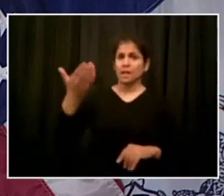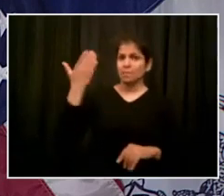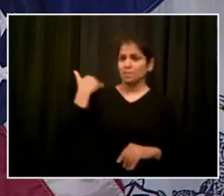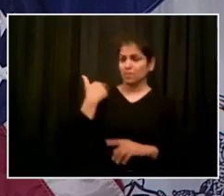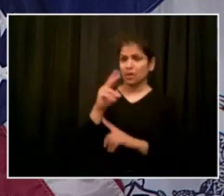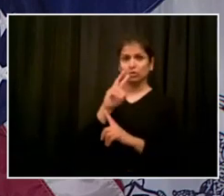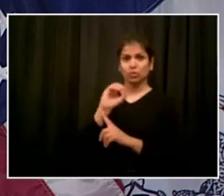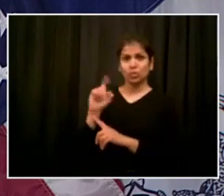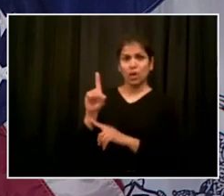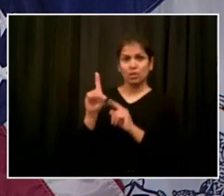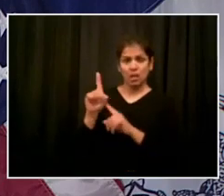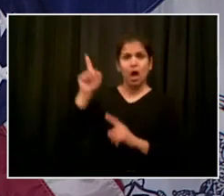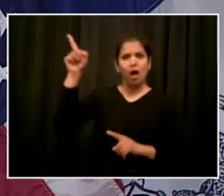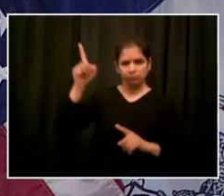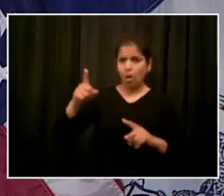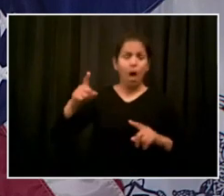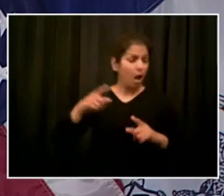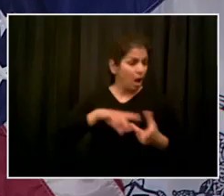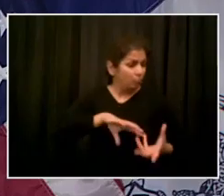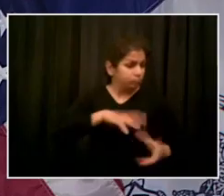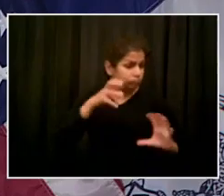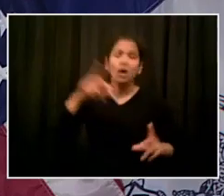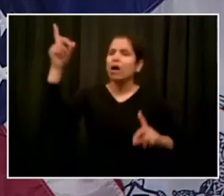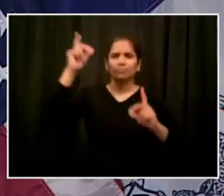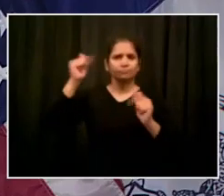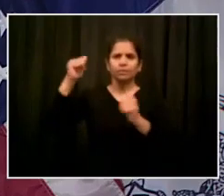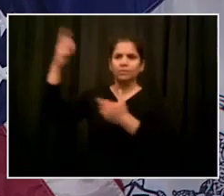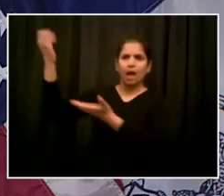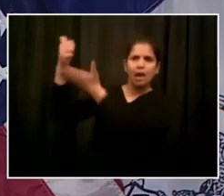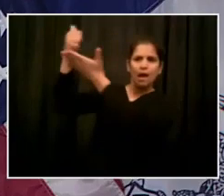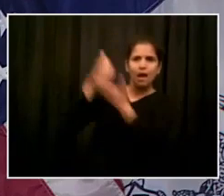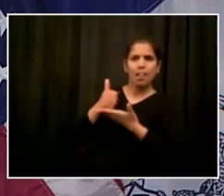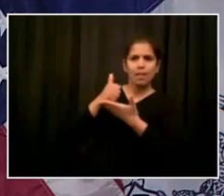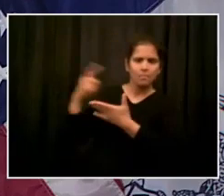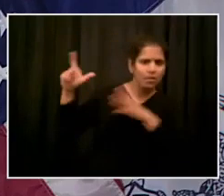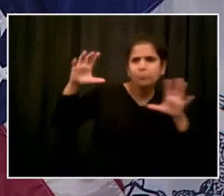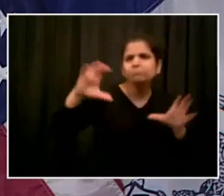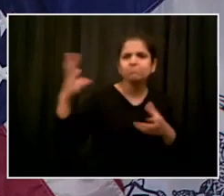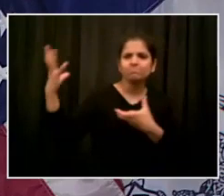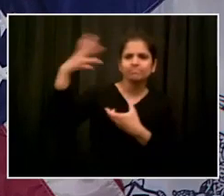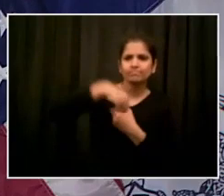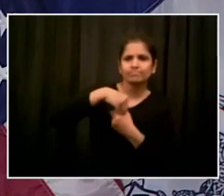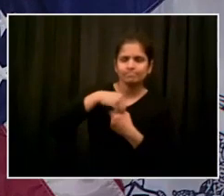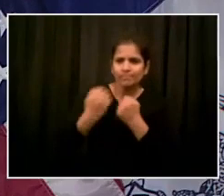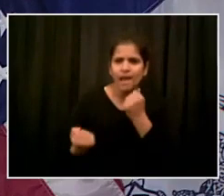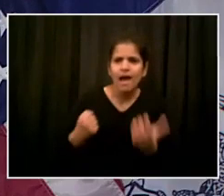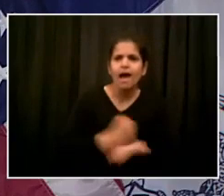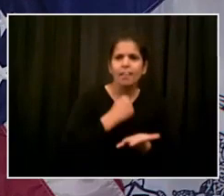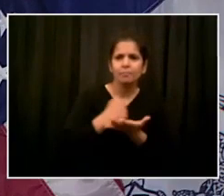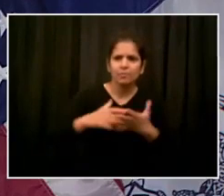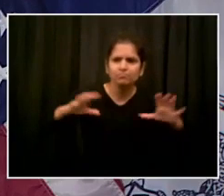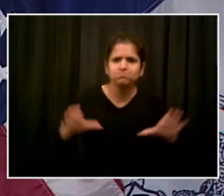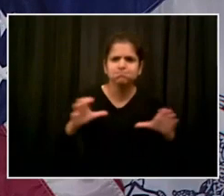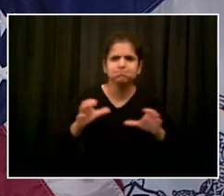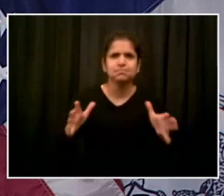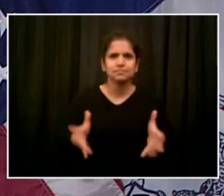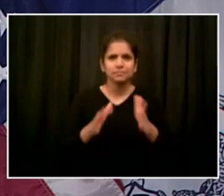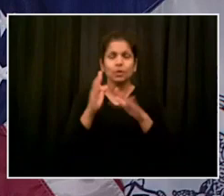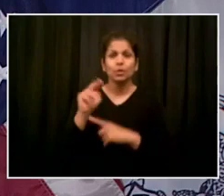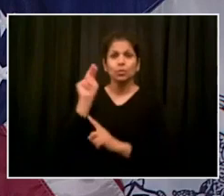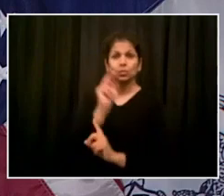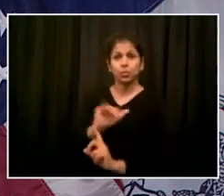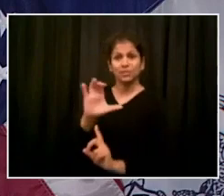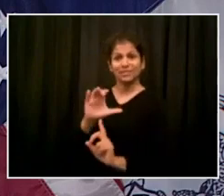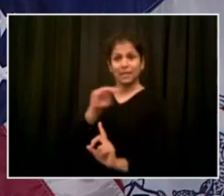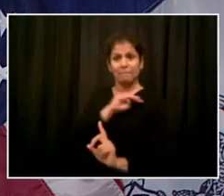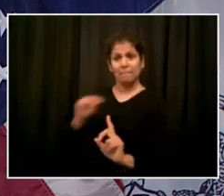carefully, wisely, and obviously was able to come back and thrive thereafter because it got that helping hand. The city's been